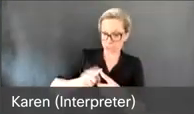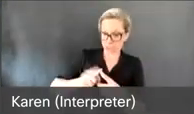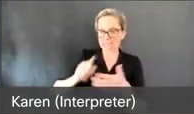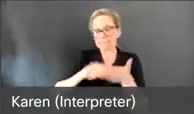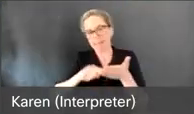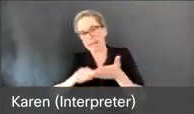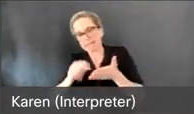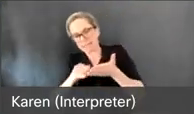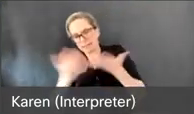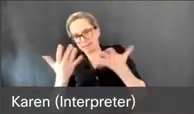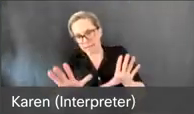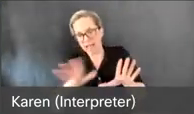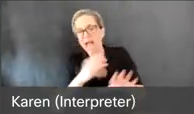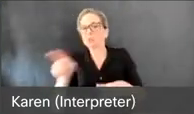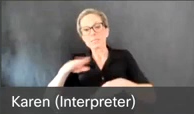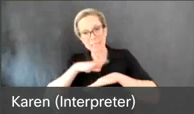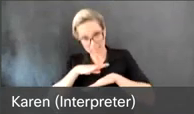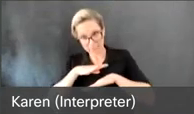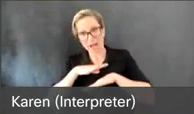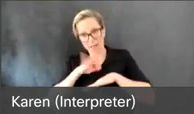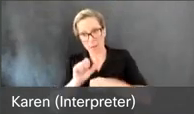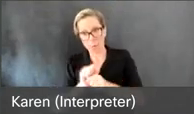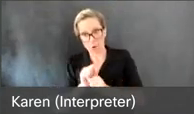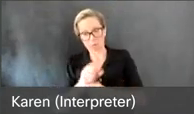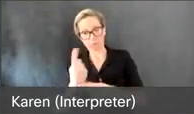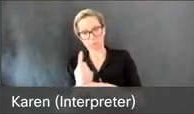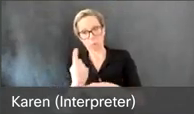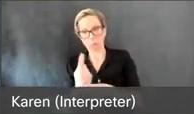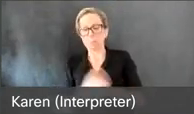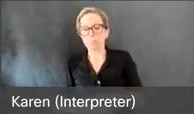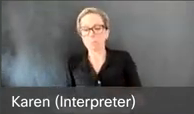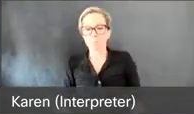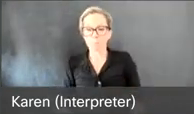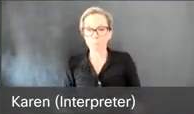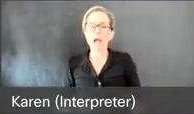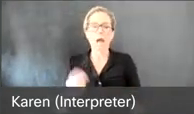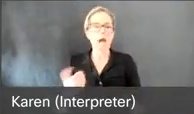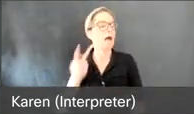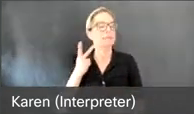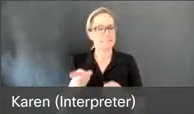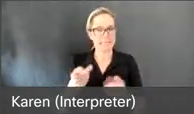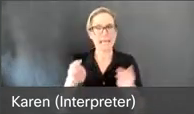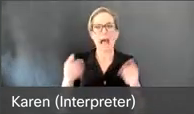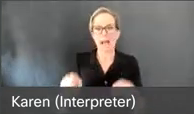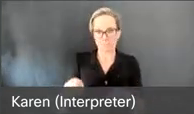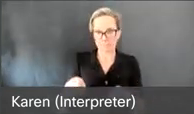work that you contracted for is done. Again, I've seen situations